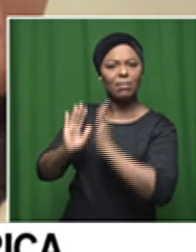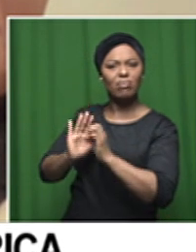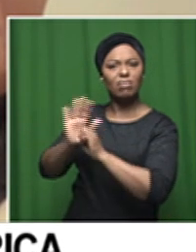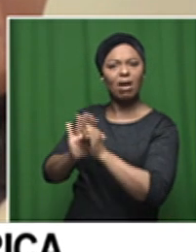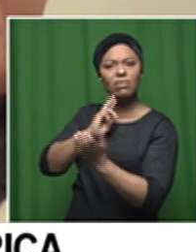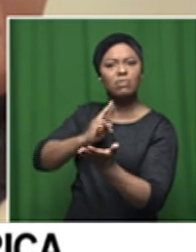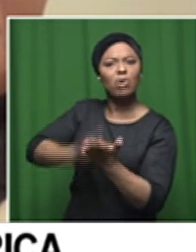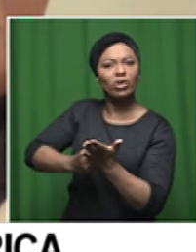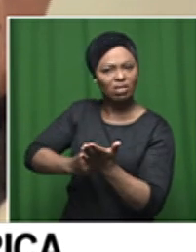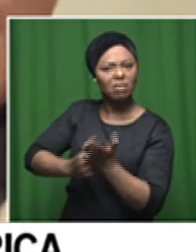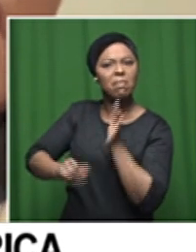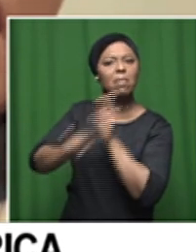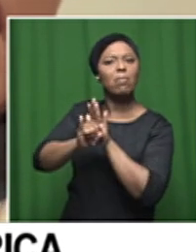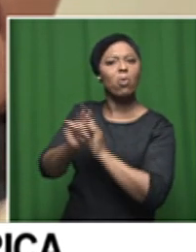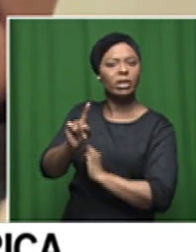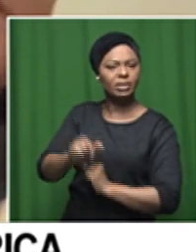report found?